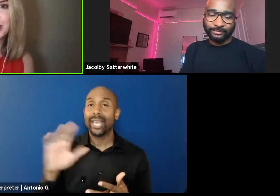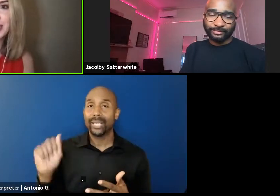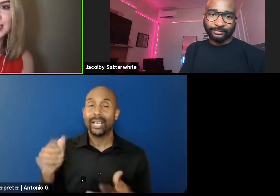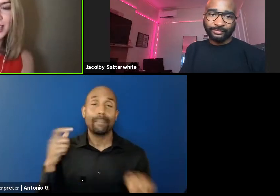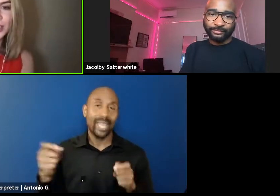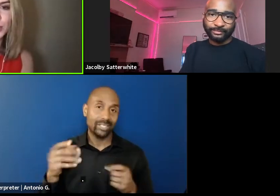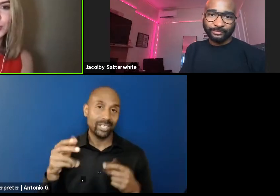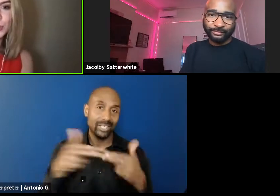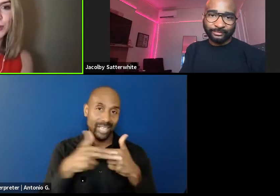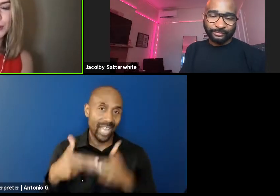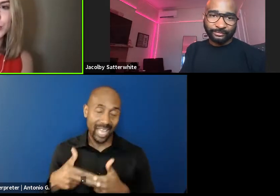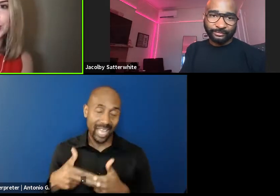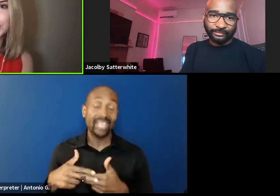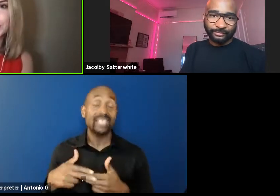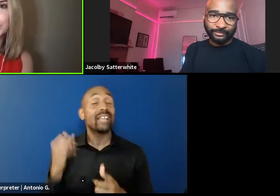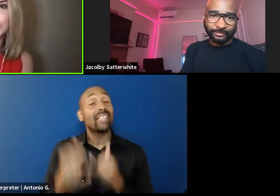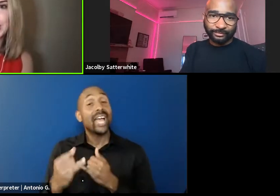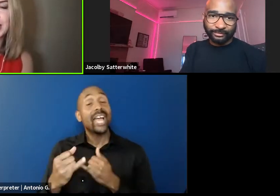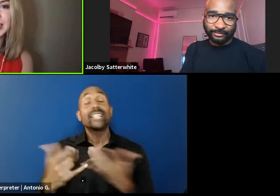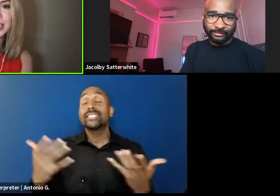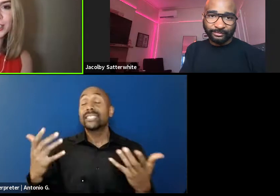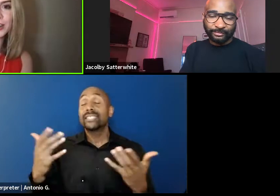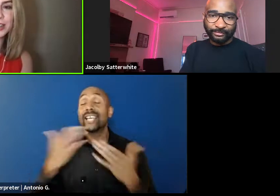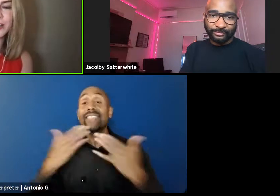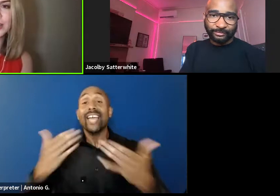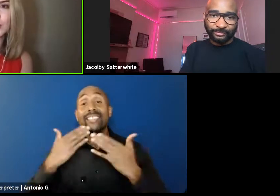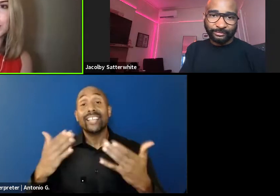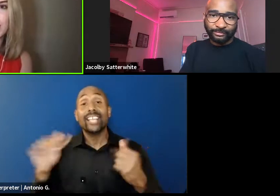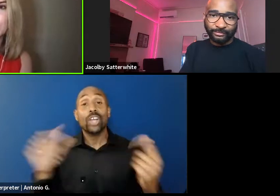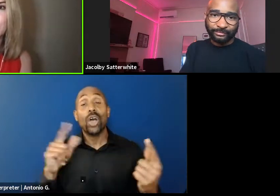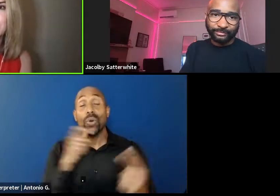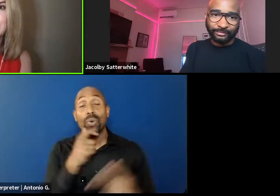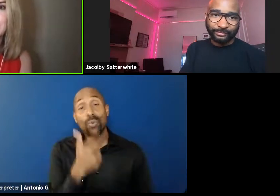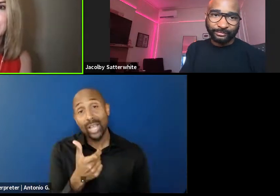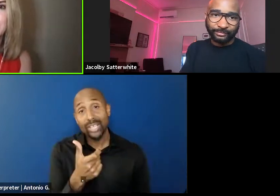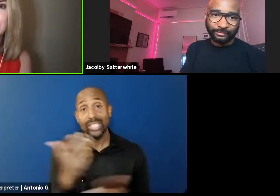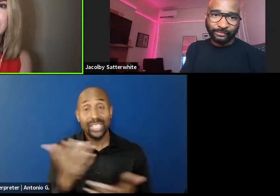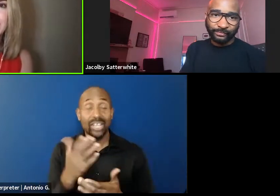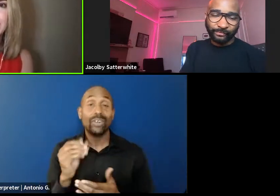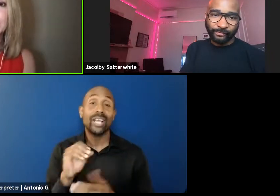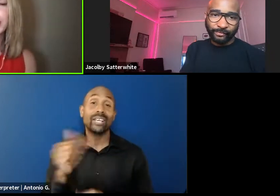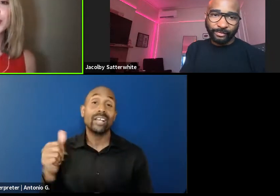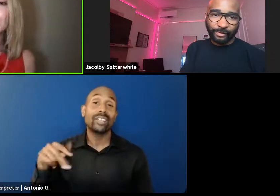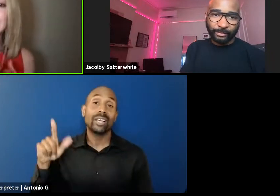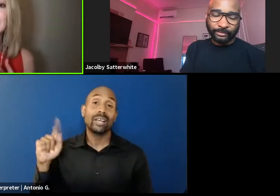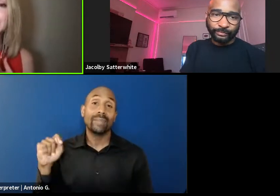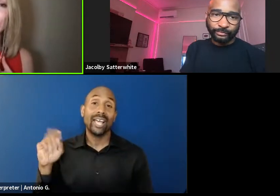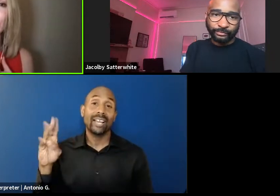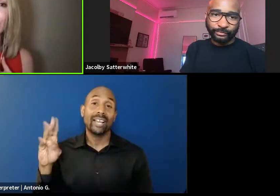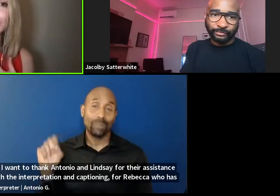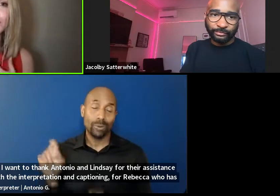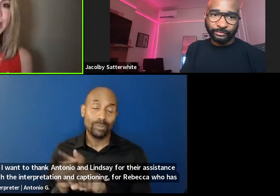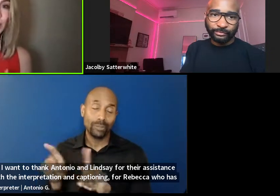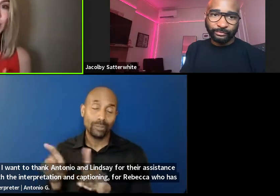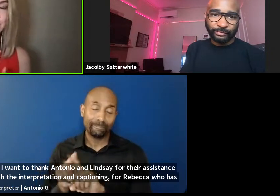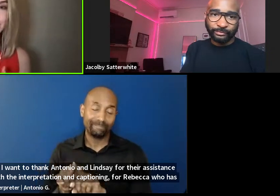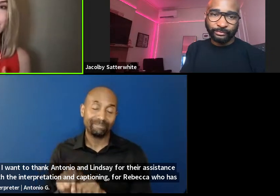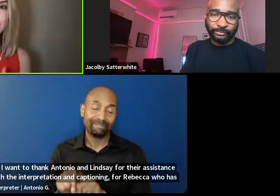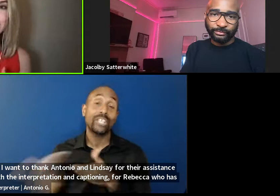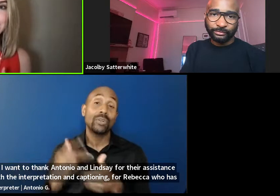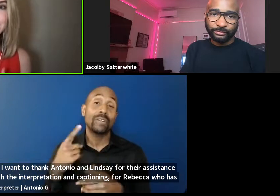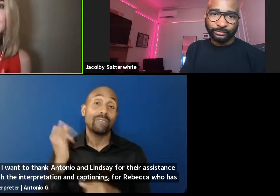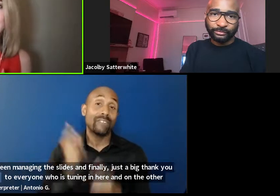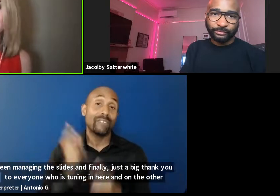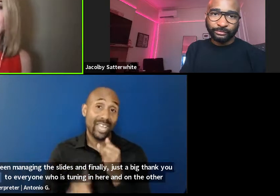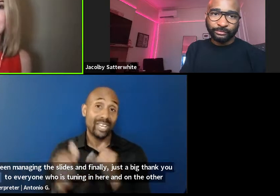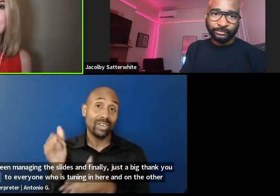just a big thank you to everyone who's tuning in here and on the other platforms. Please join us for our final artist talk